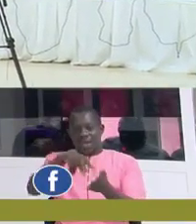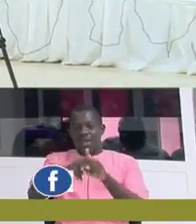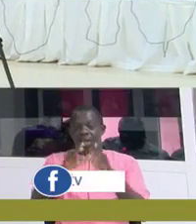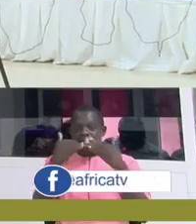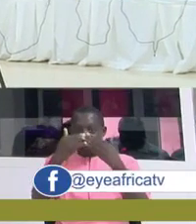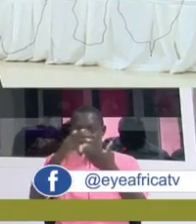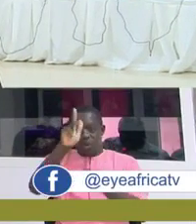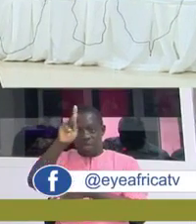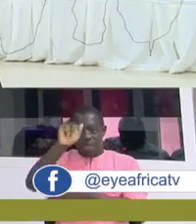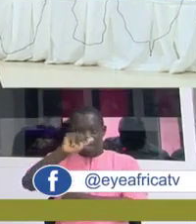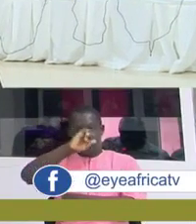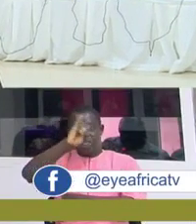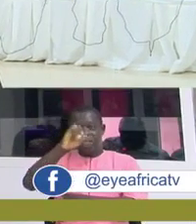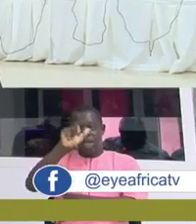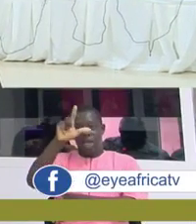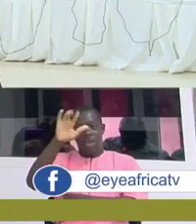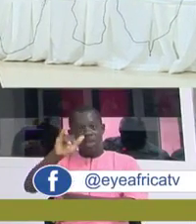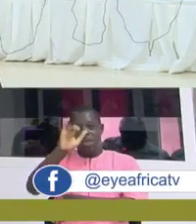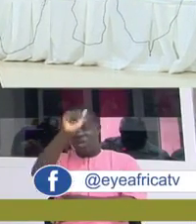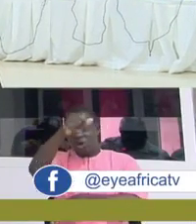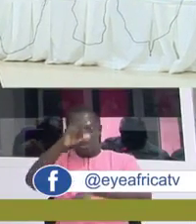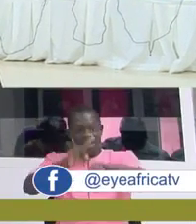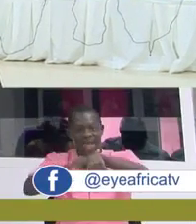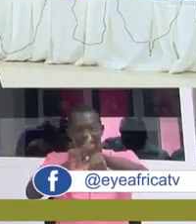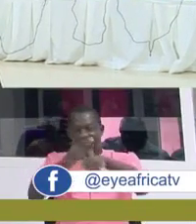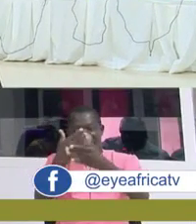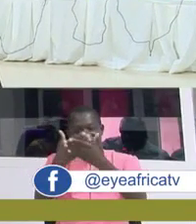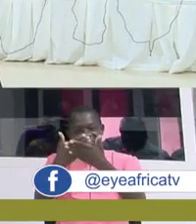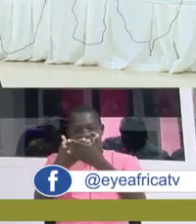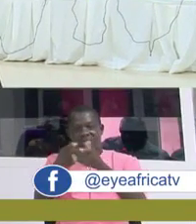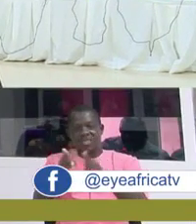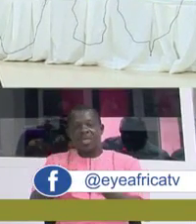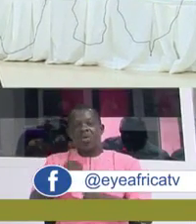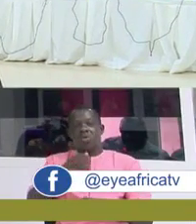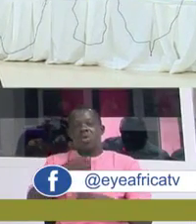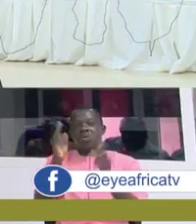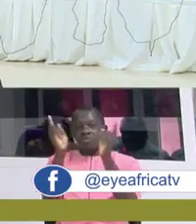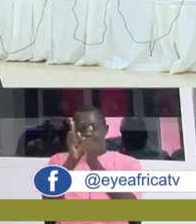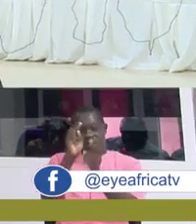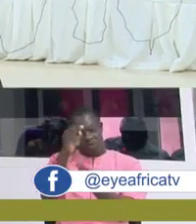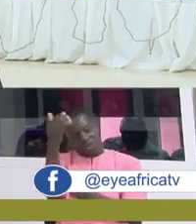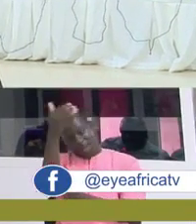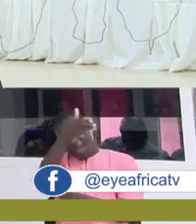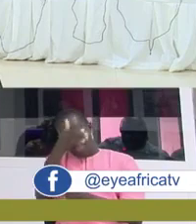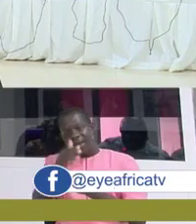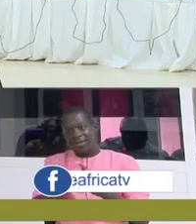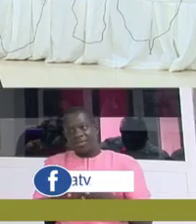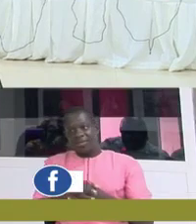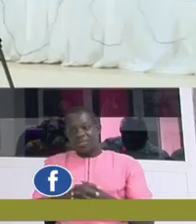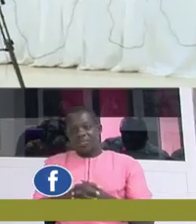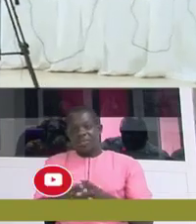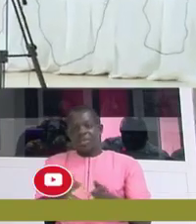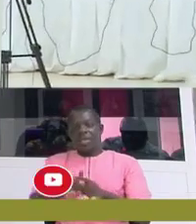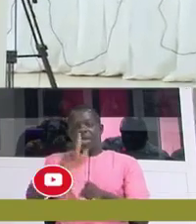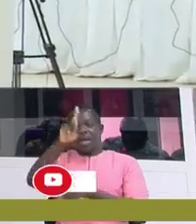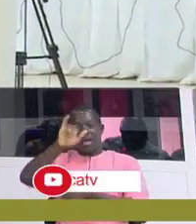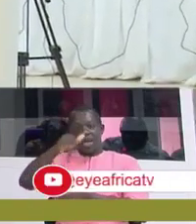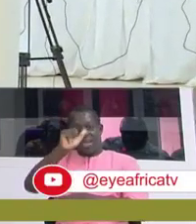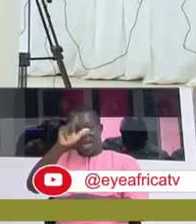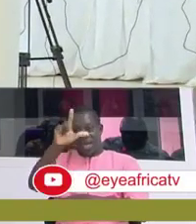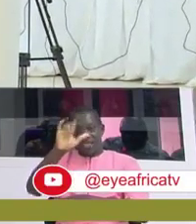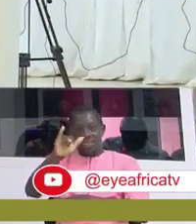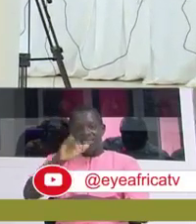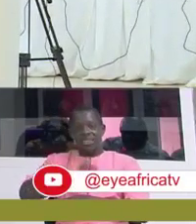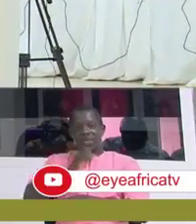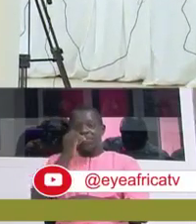said to kajali, itela watu bandale. Your time is finished. Nte better lajele. We will meet you there. Kajali kayoko. Kajali